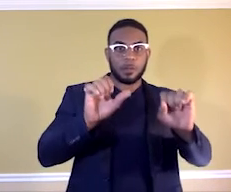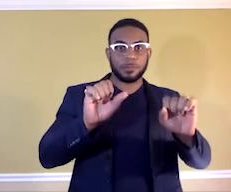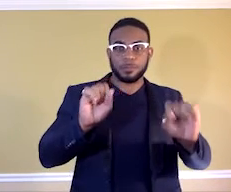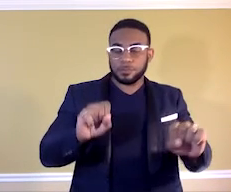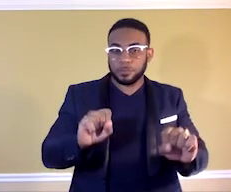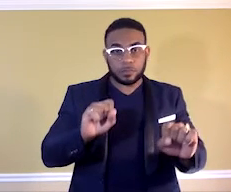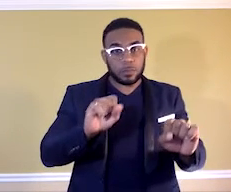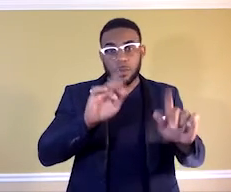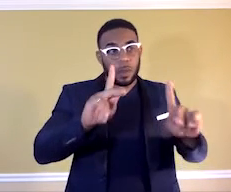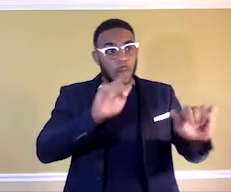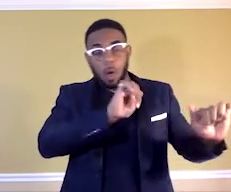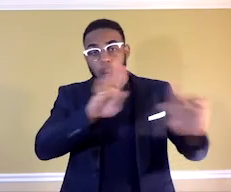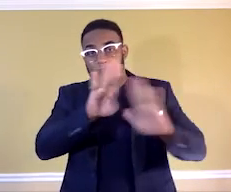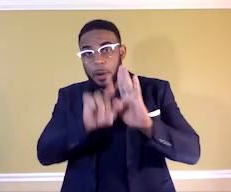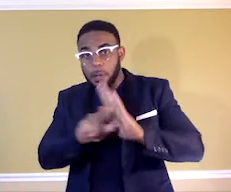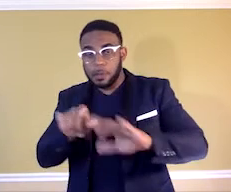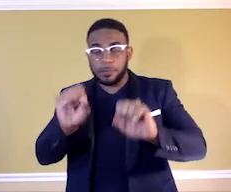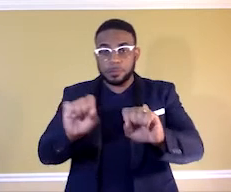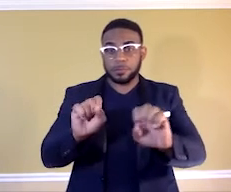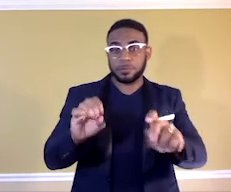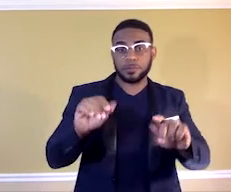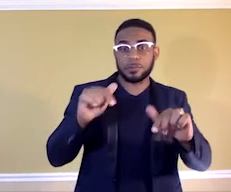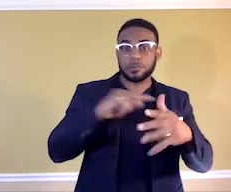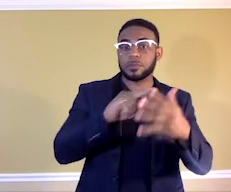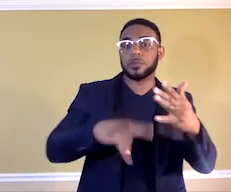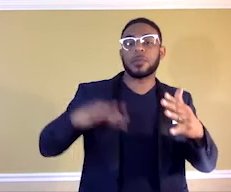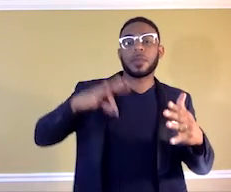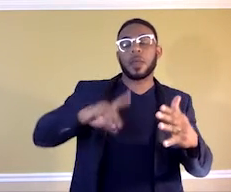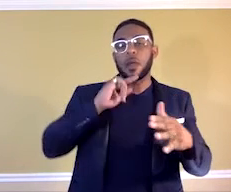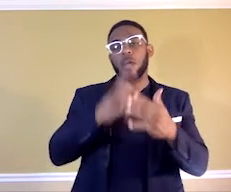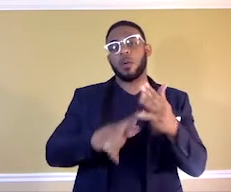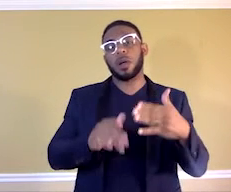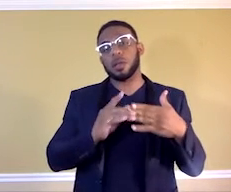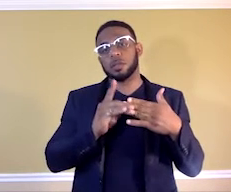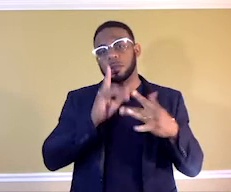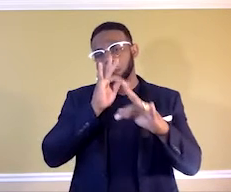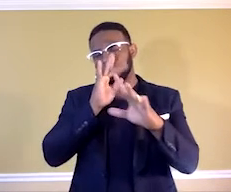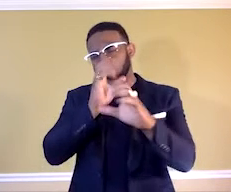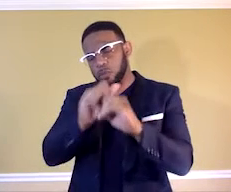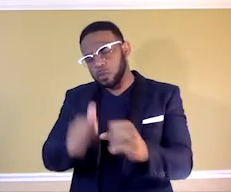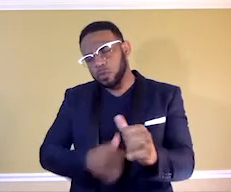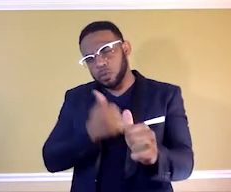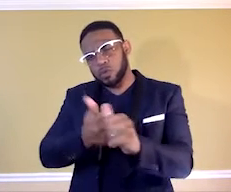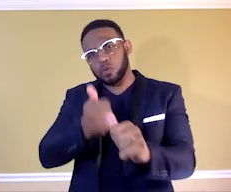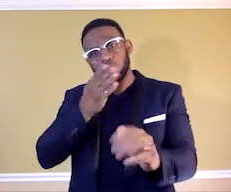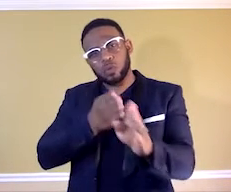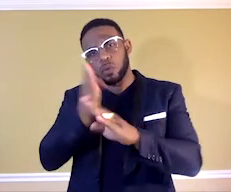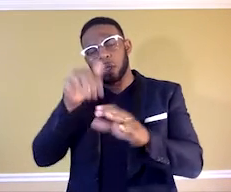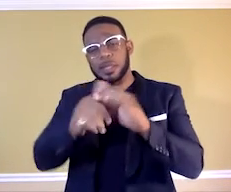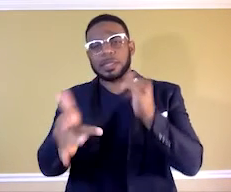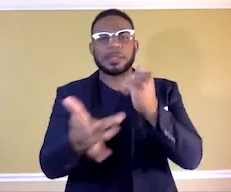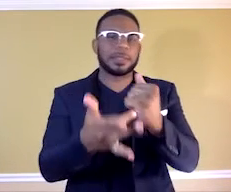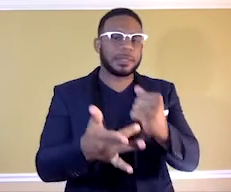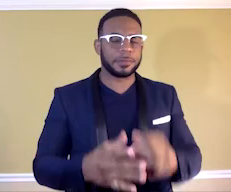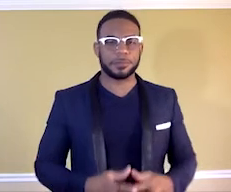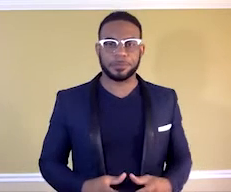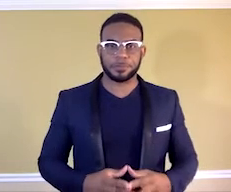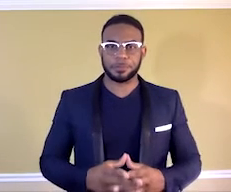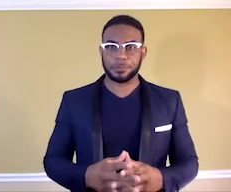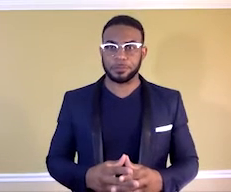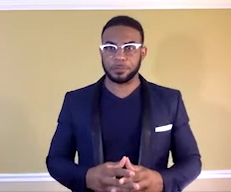all backgrounds and abilities. And these benefits are what drew me to pursue a career in tech.